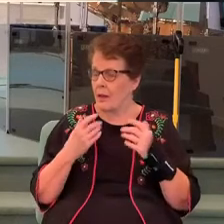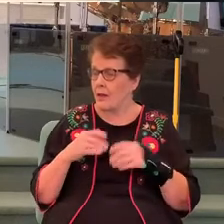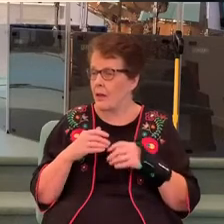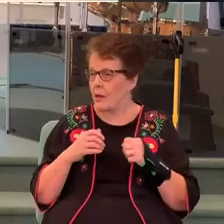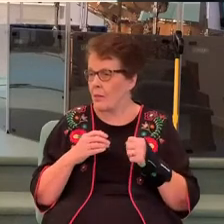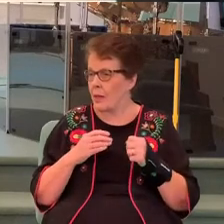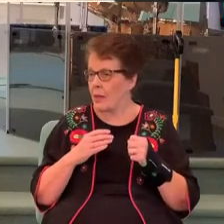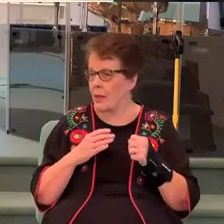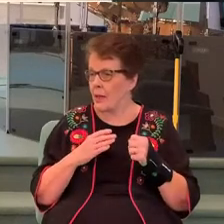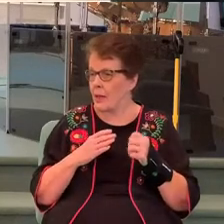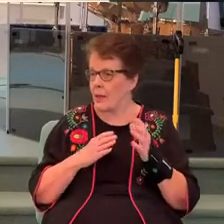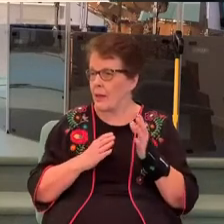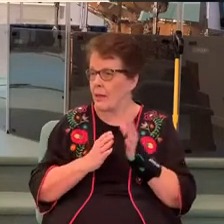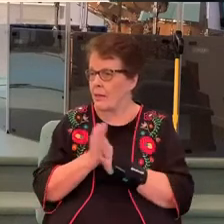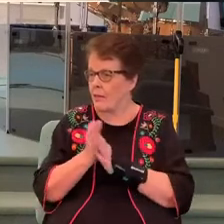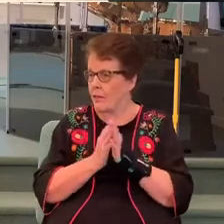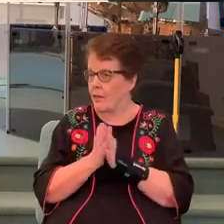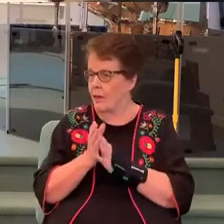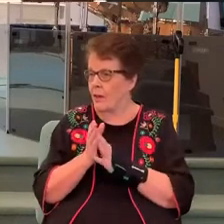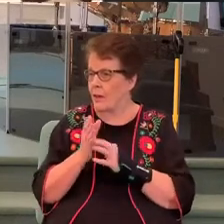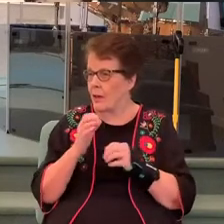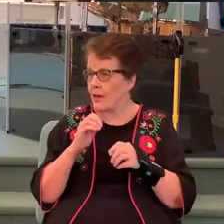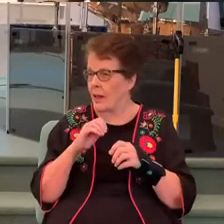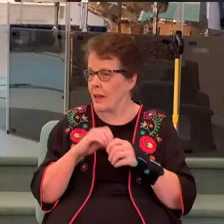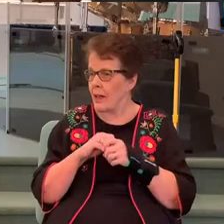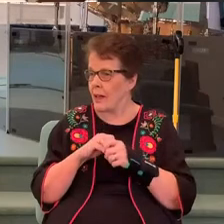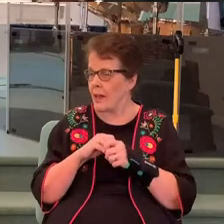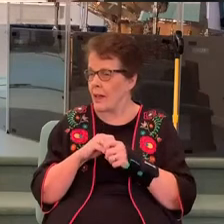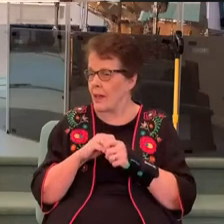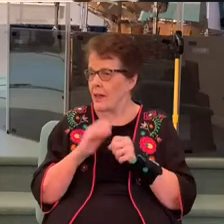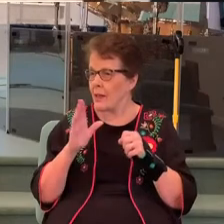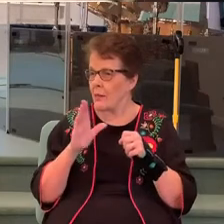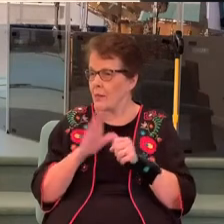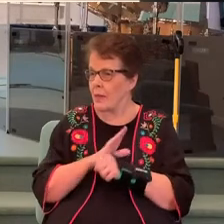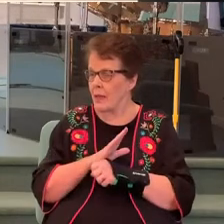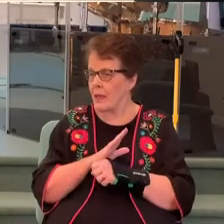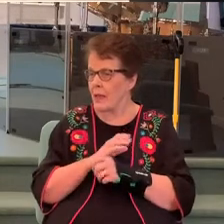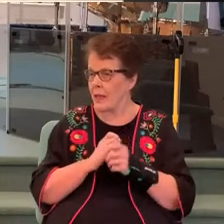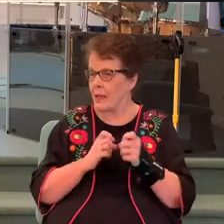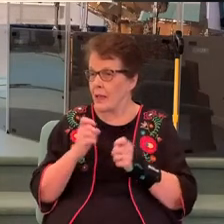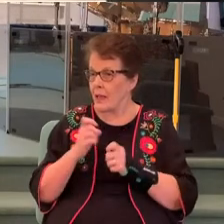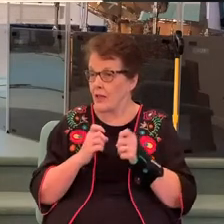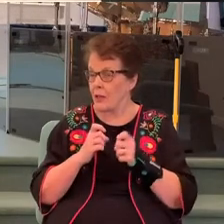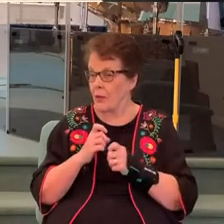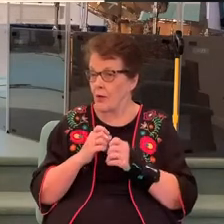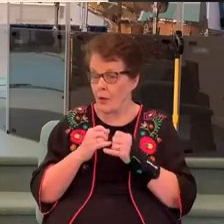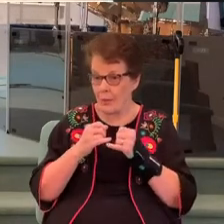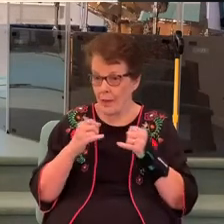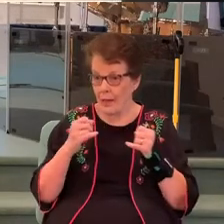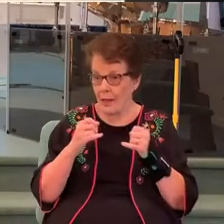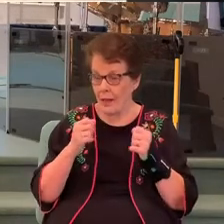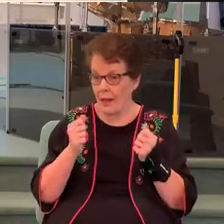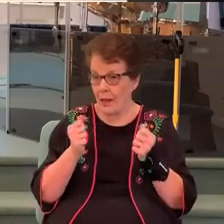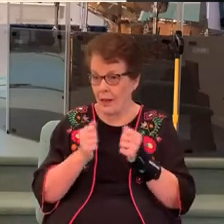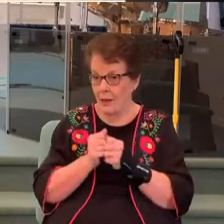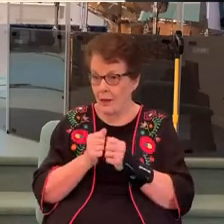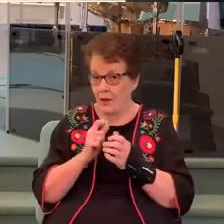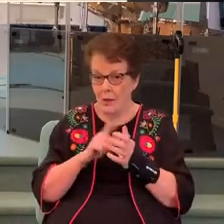controlled. You can be fervent and be completely in line with what the Bible dictates is appropriate for a